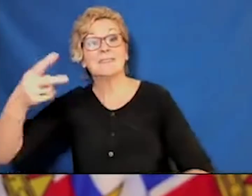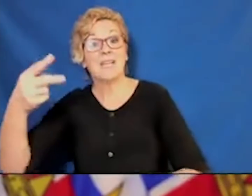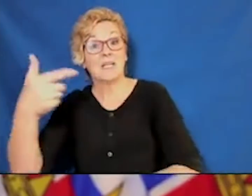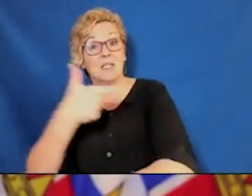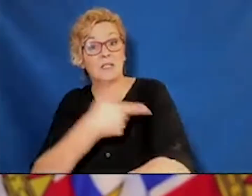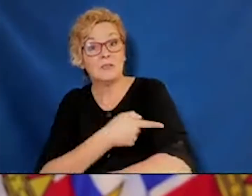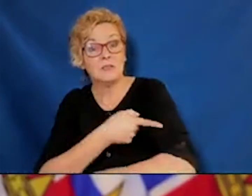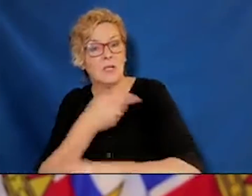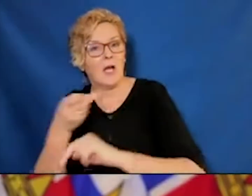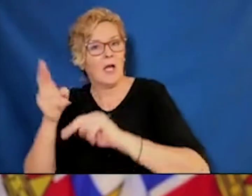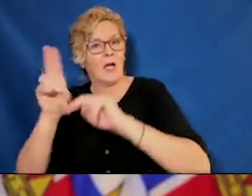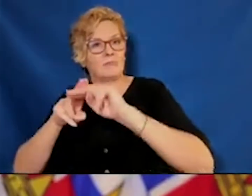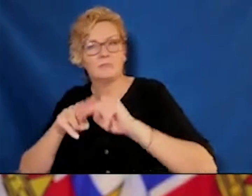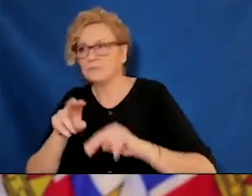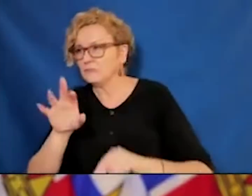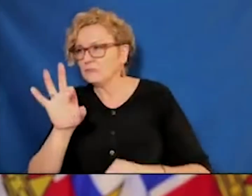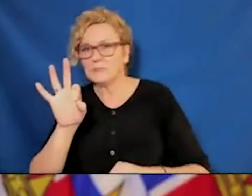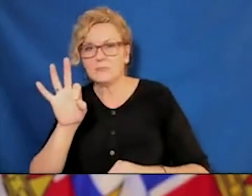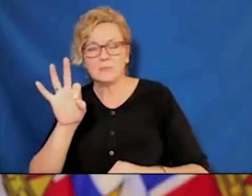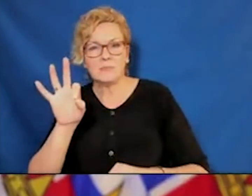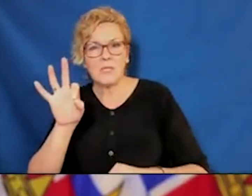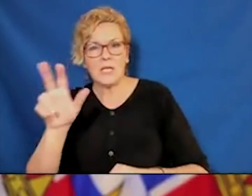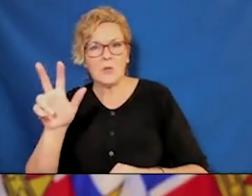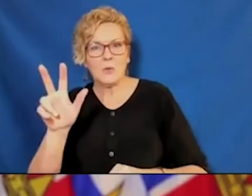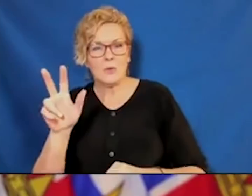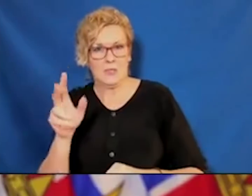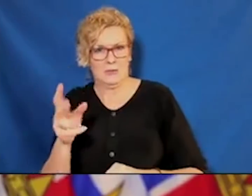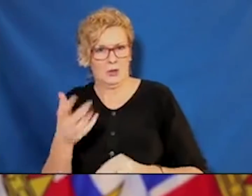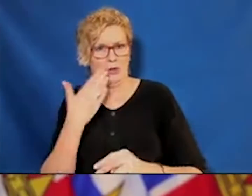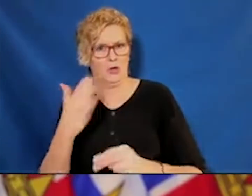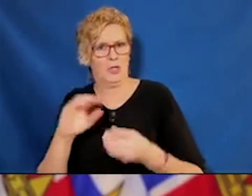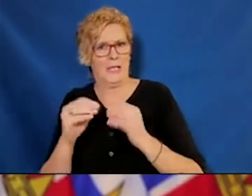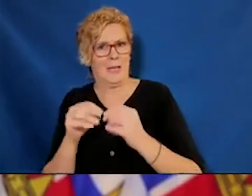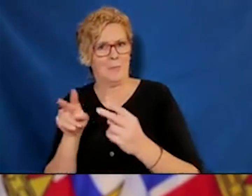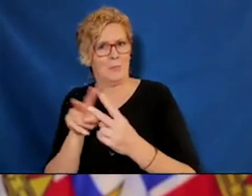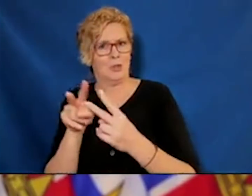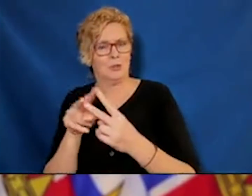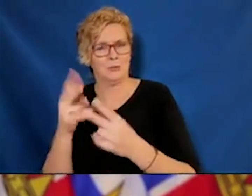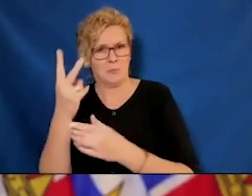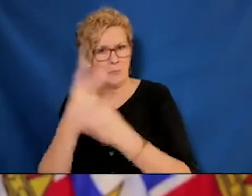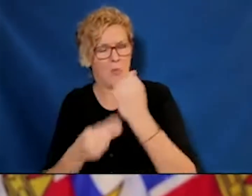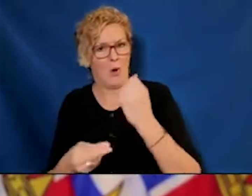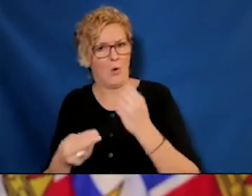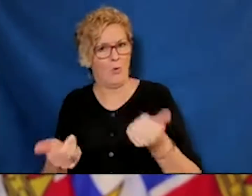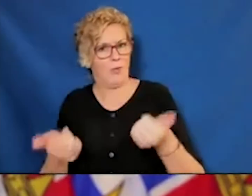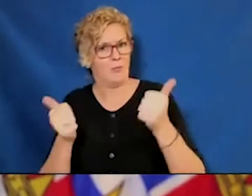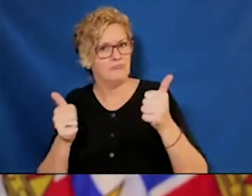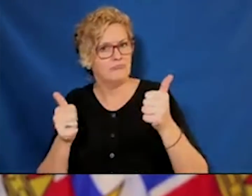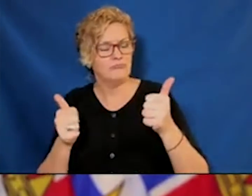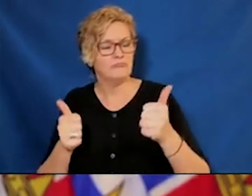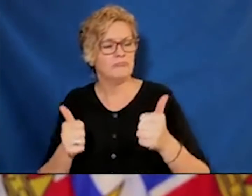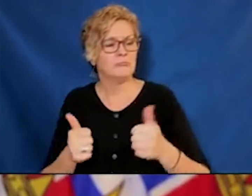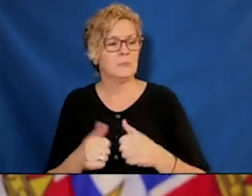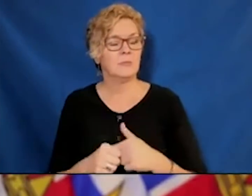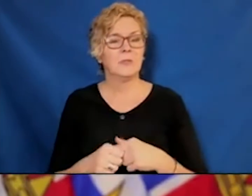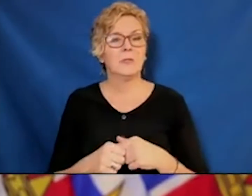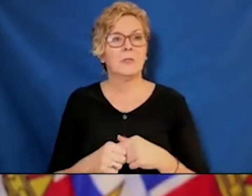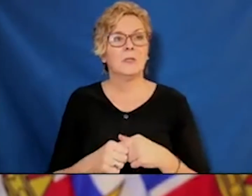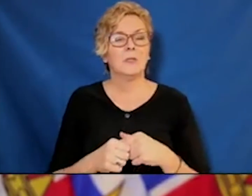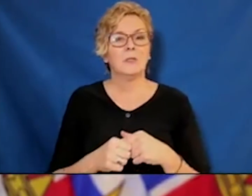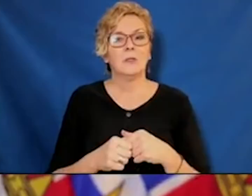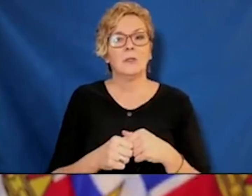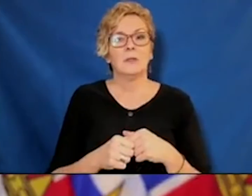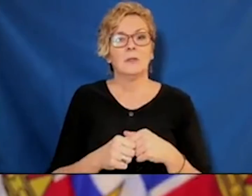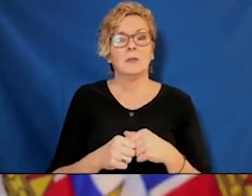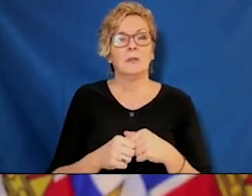least 8 weeks. And I say that because these trial data also show us that the people who were in the